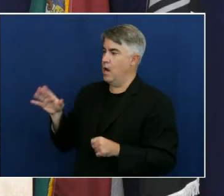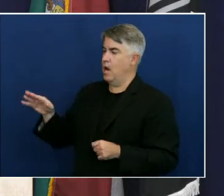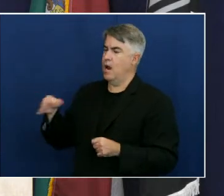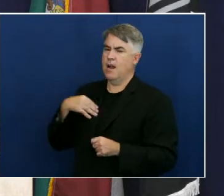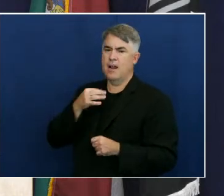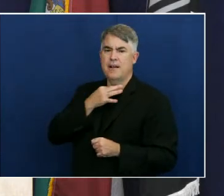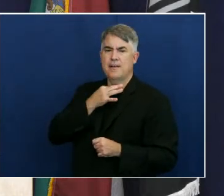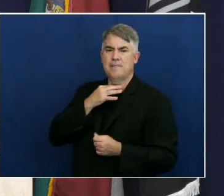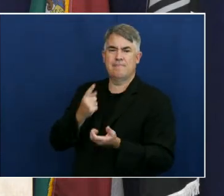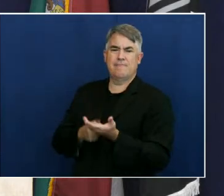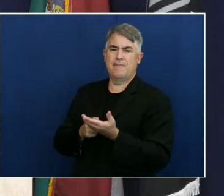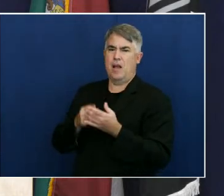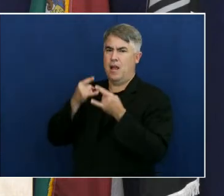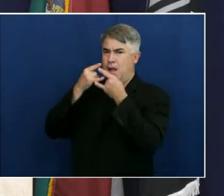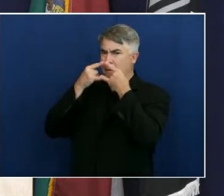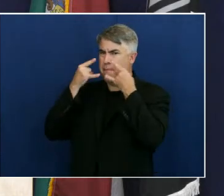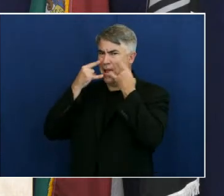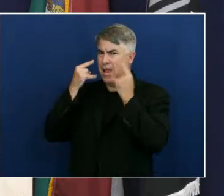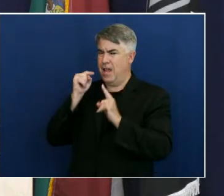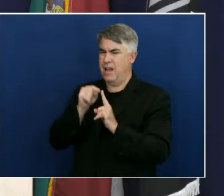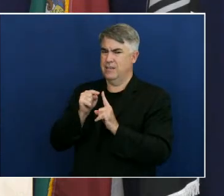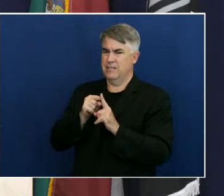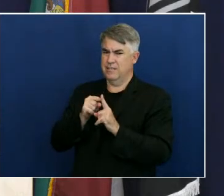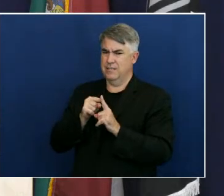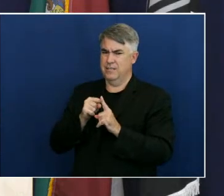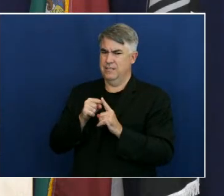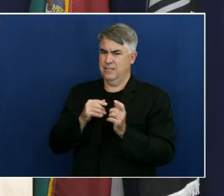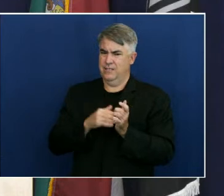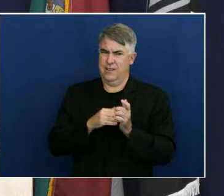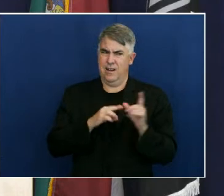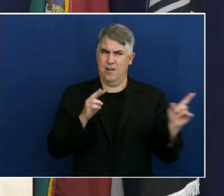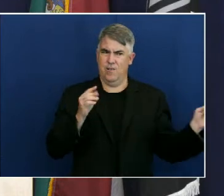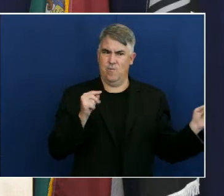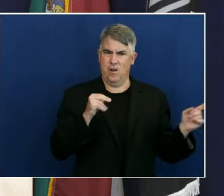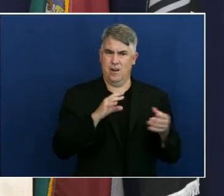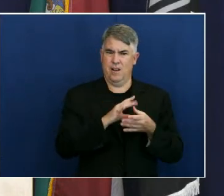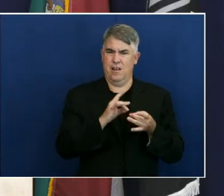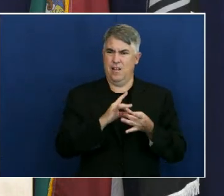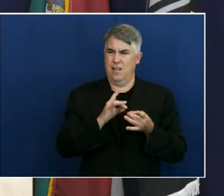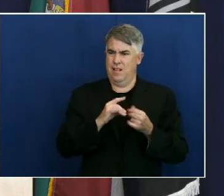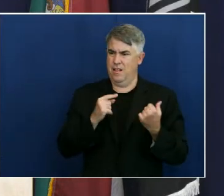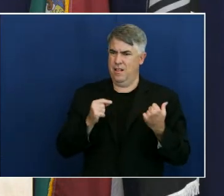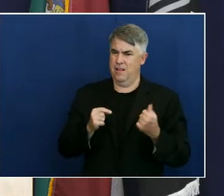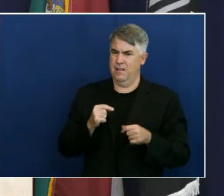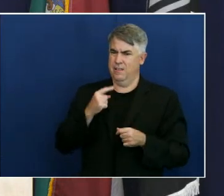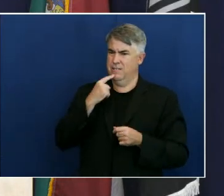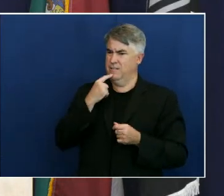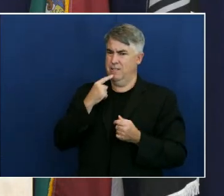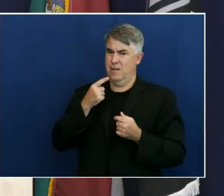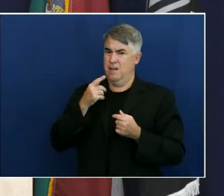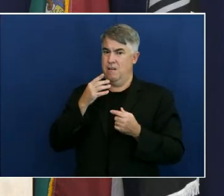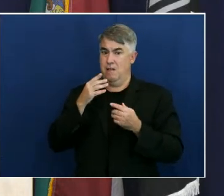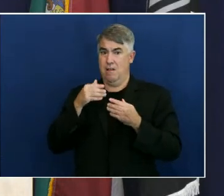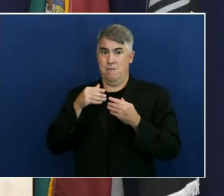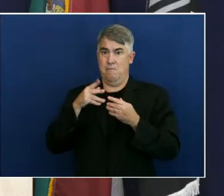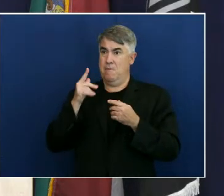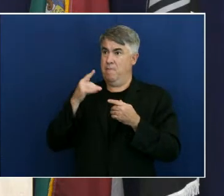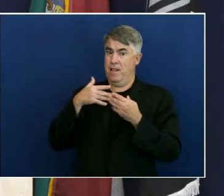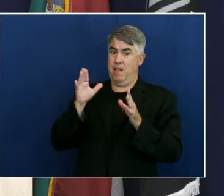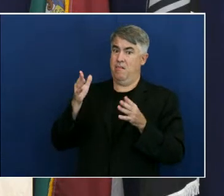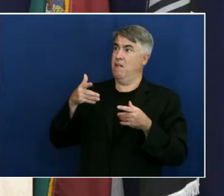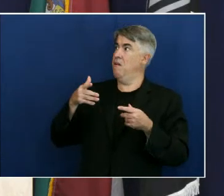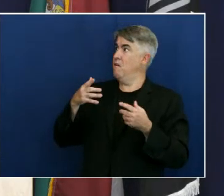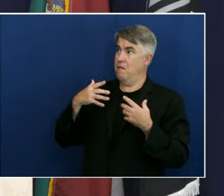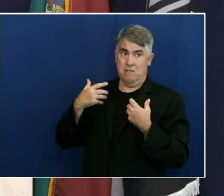question. Could Dr. Wooten share some of the discussions that took place with public health officers ahead of this announcement? Were they all on board? What